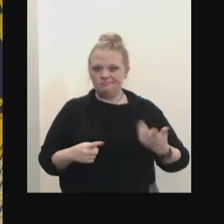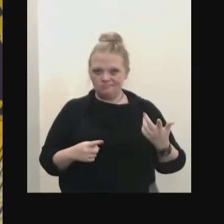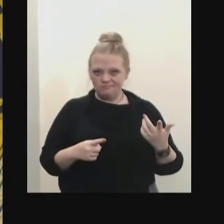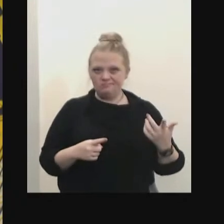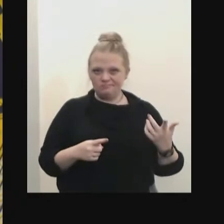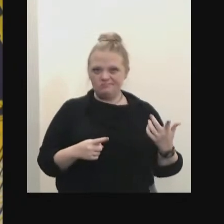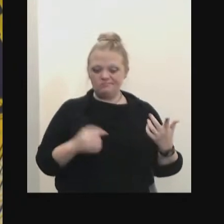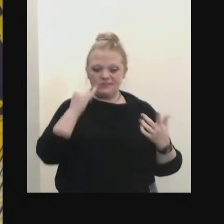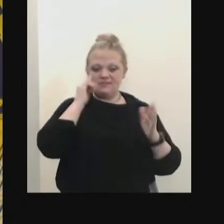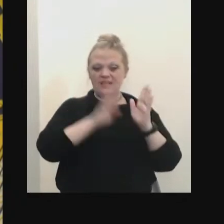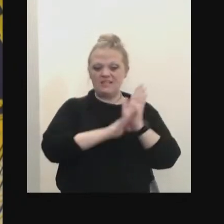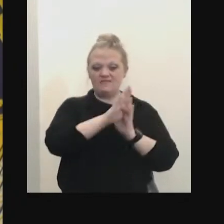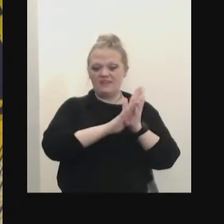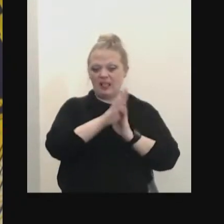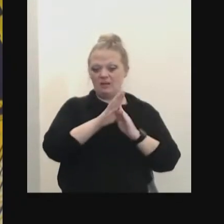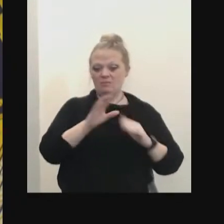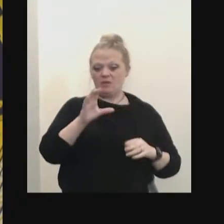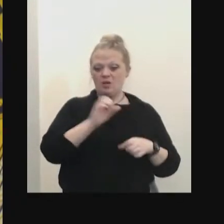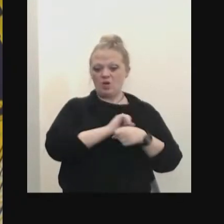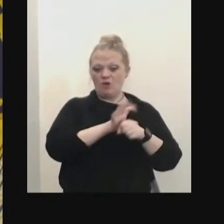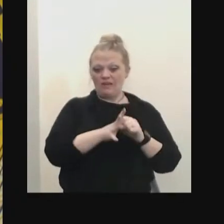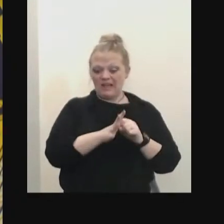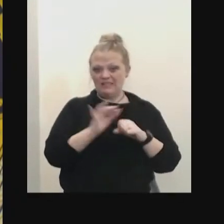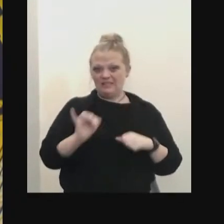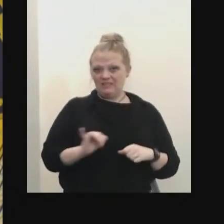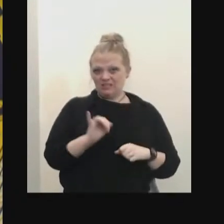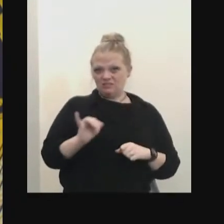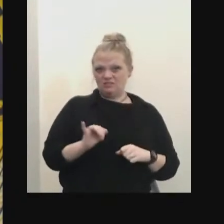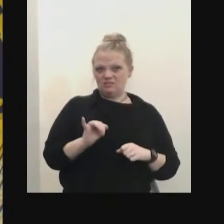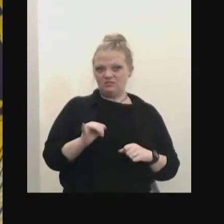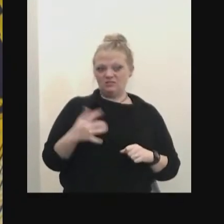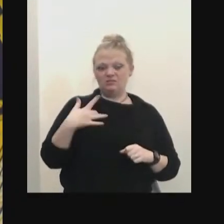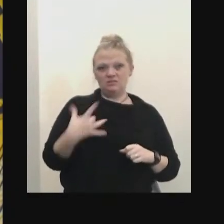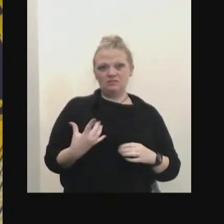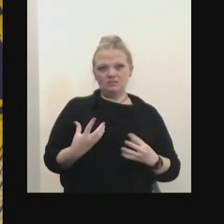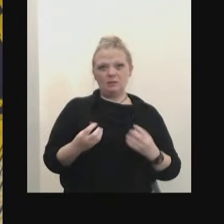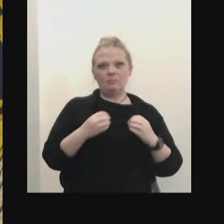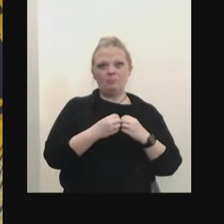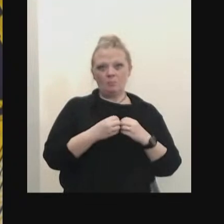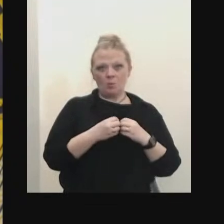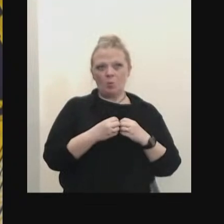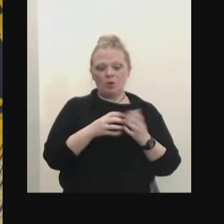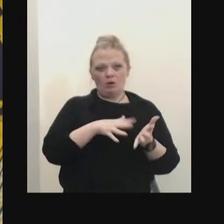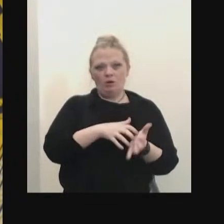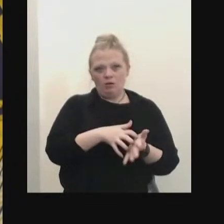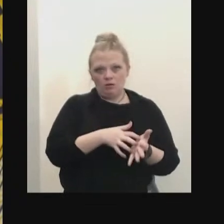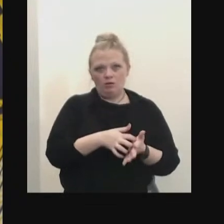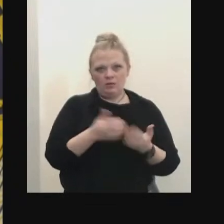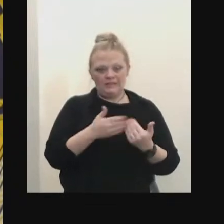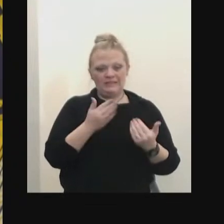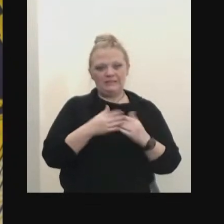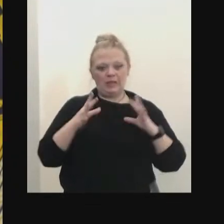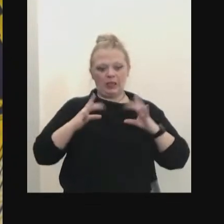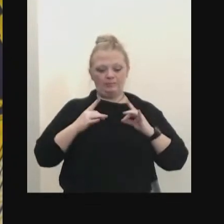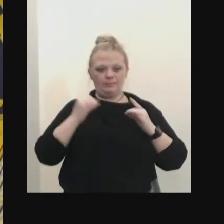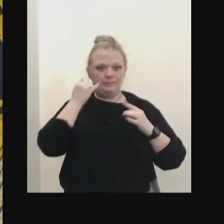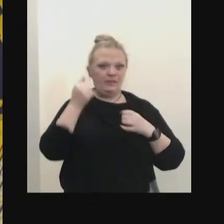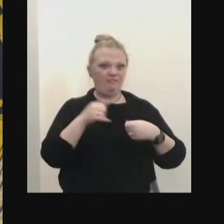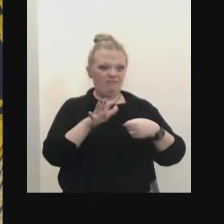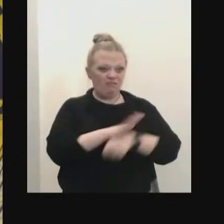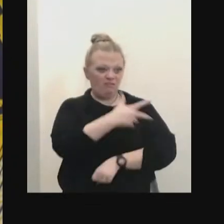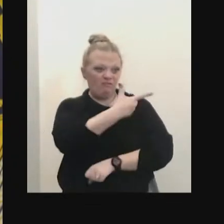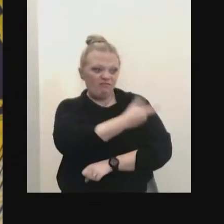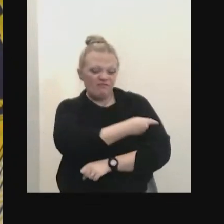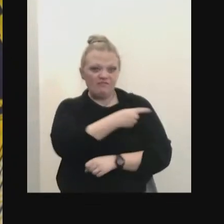develop a COVID-19 infection are much more susceptible because even if they've been fully vaccinated in boosters,